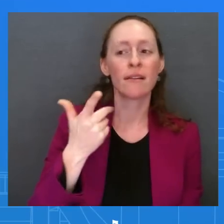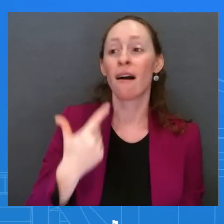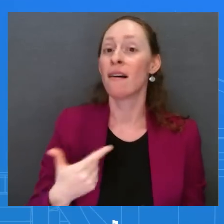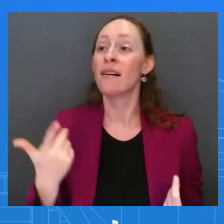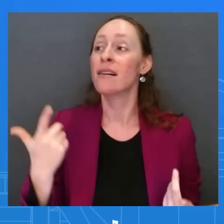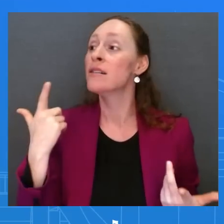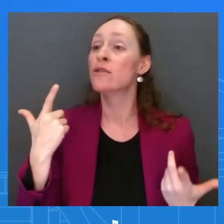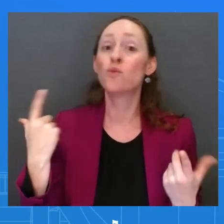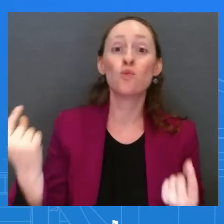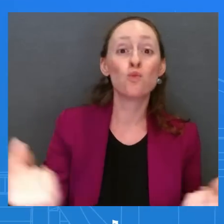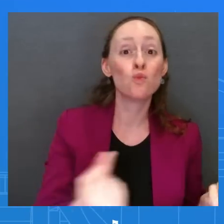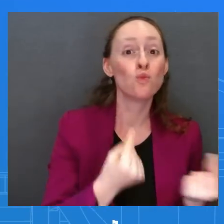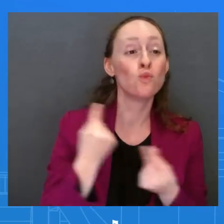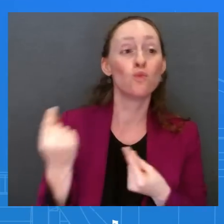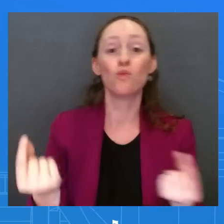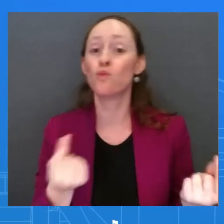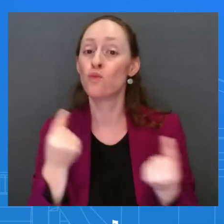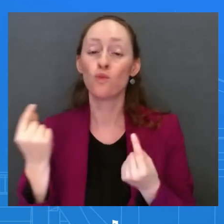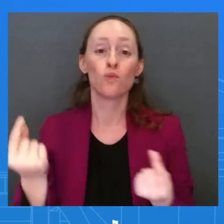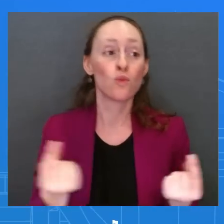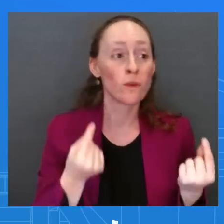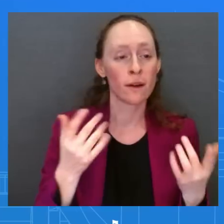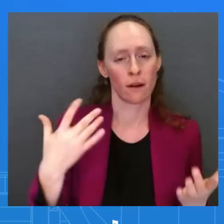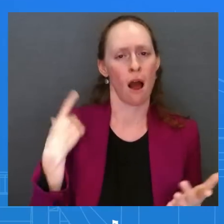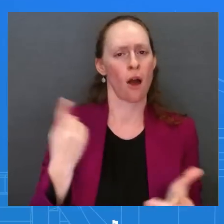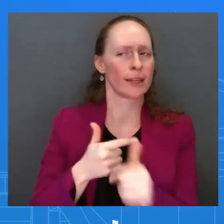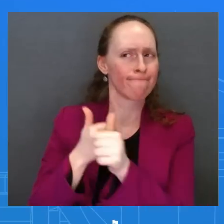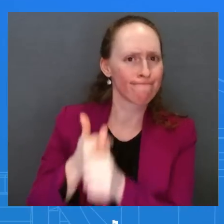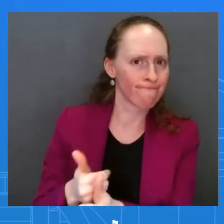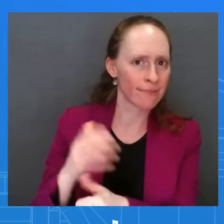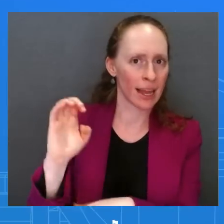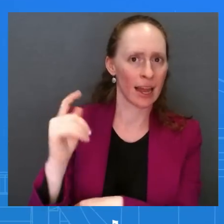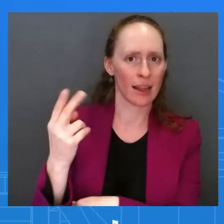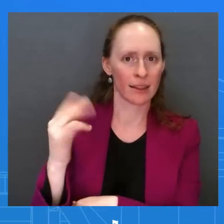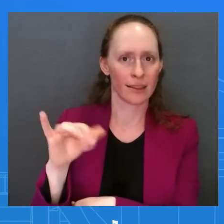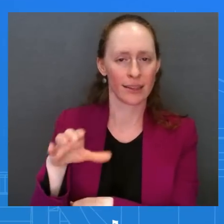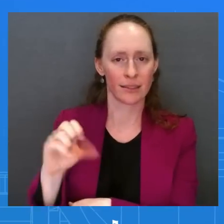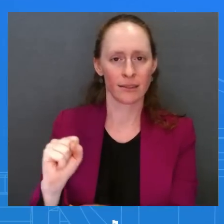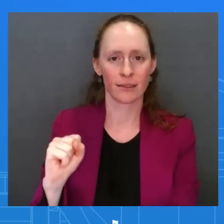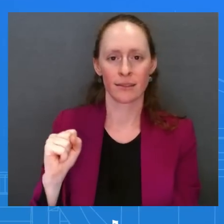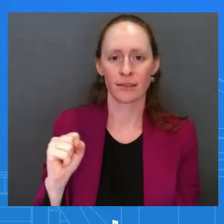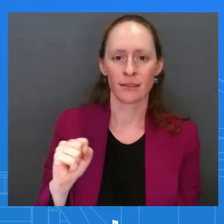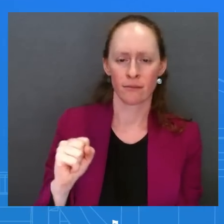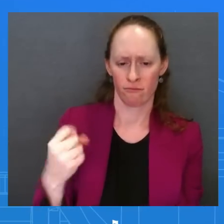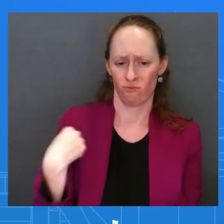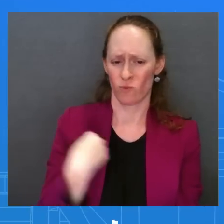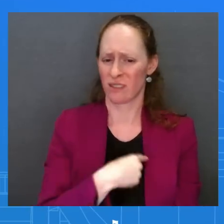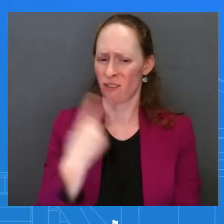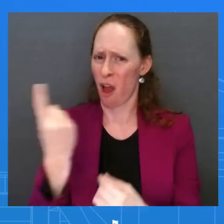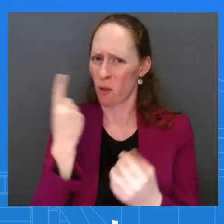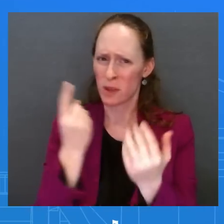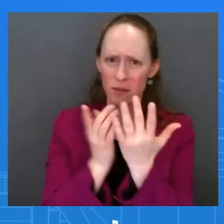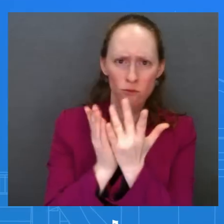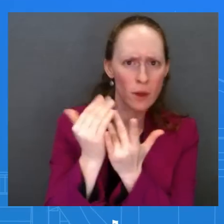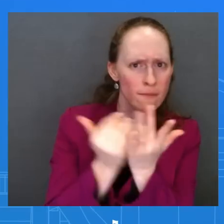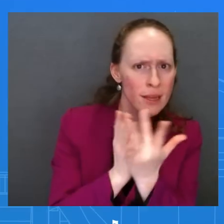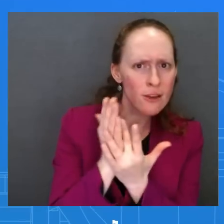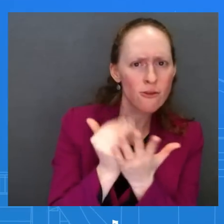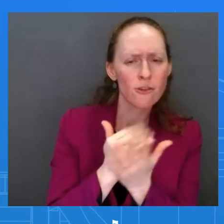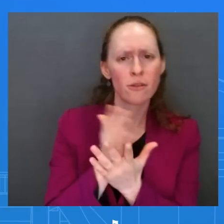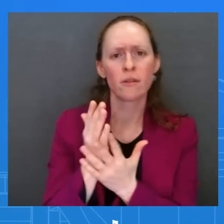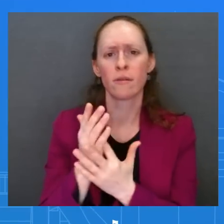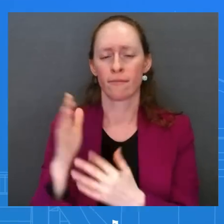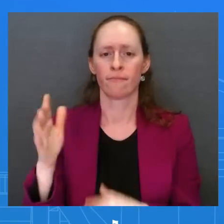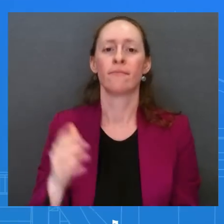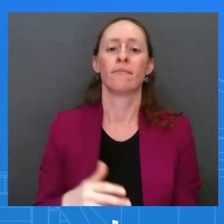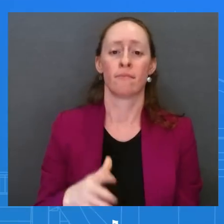is an administration that has been incredibly transparent on that and has put some very strict rules. And so I can